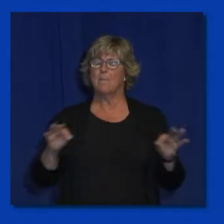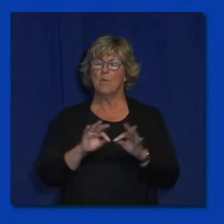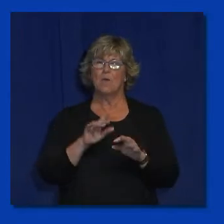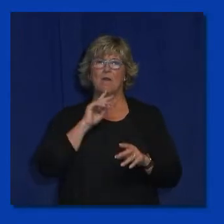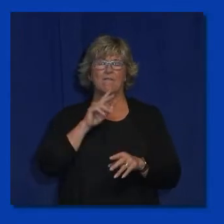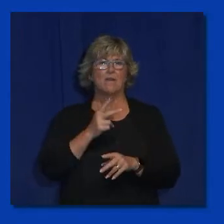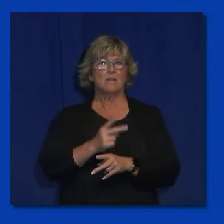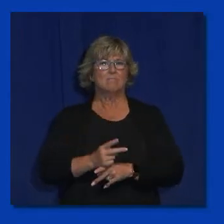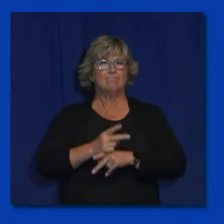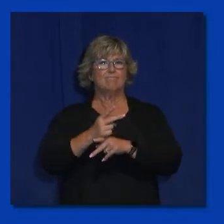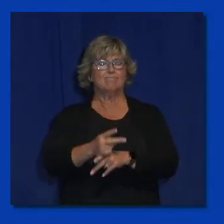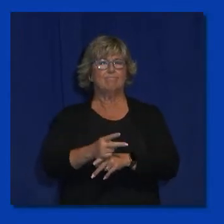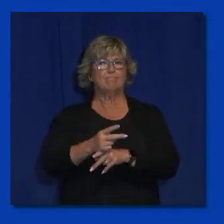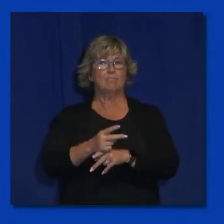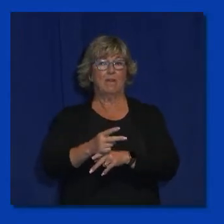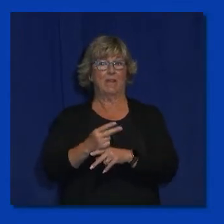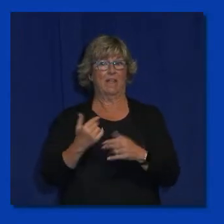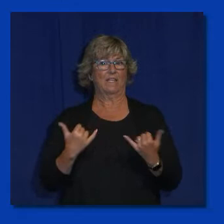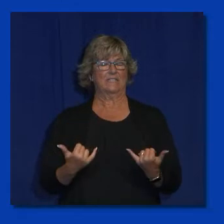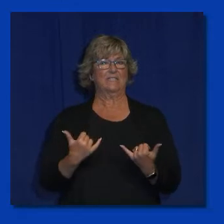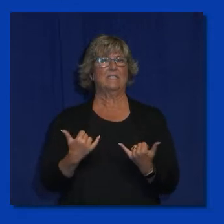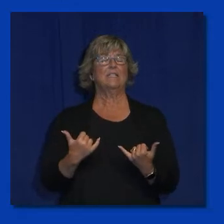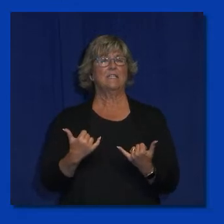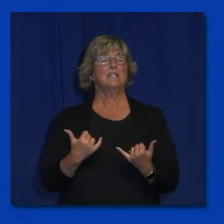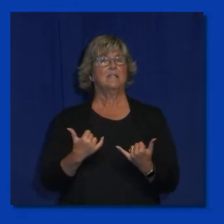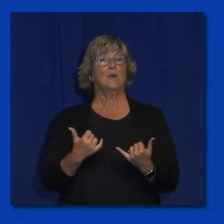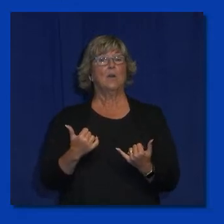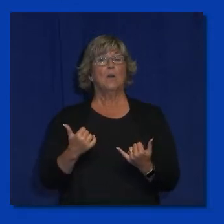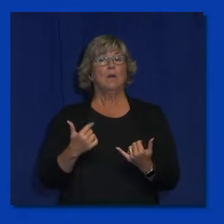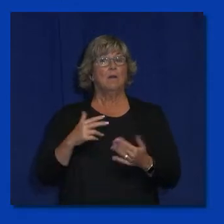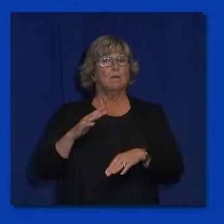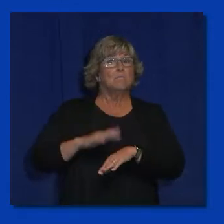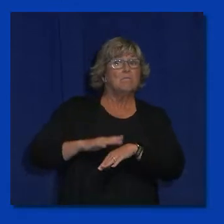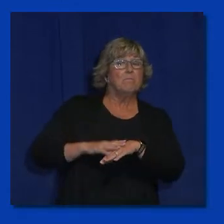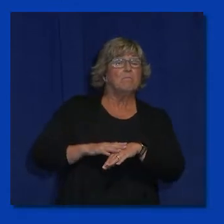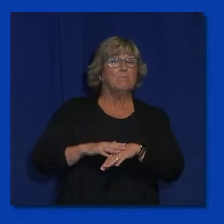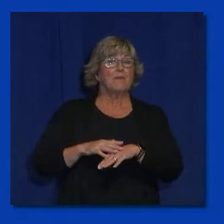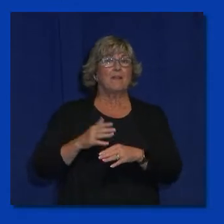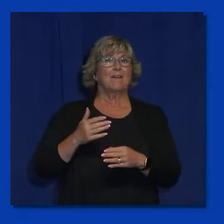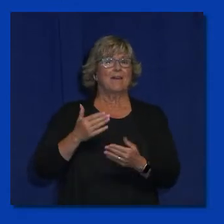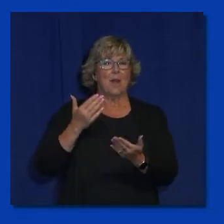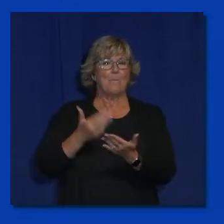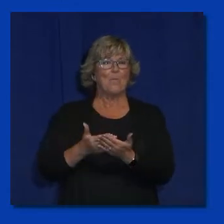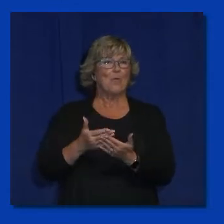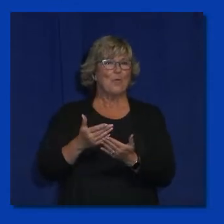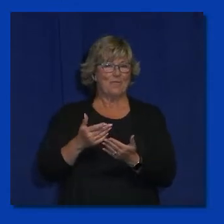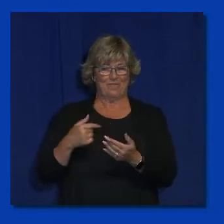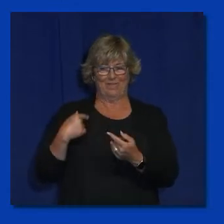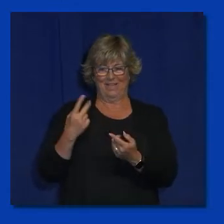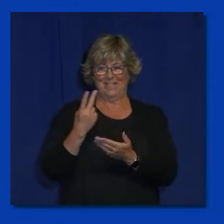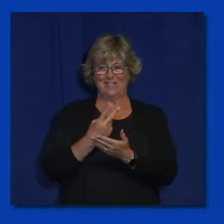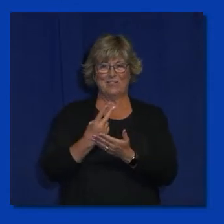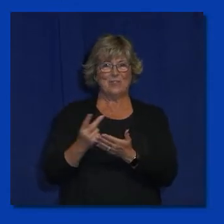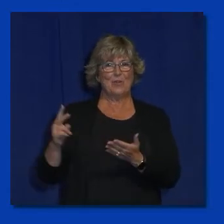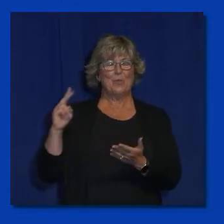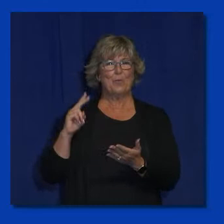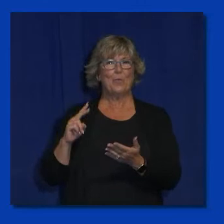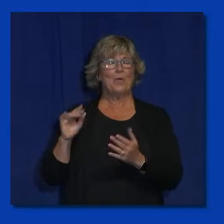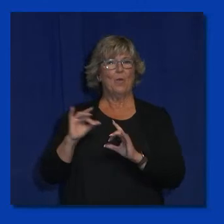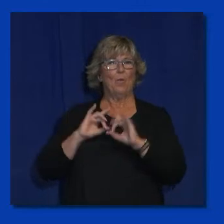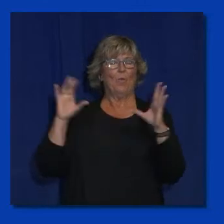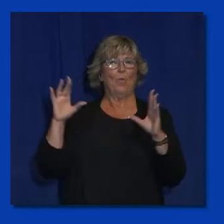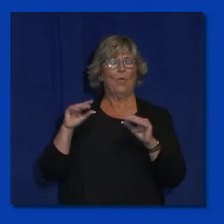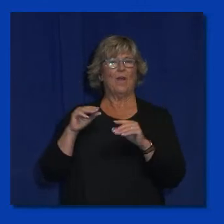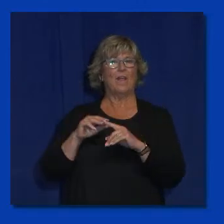caution, particularly at this moment, and what more caution do we need in terms of evidence than the last 2 weeks, the markets and the volatility and the